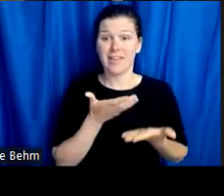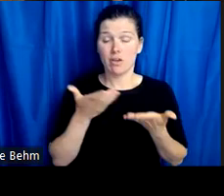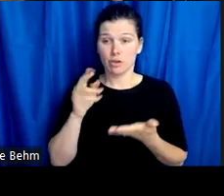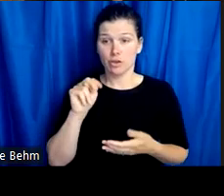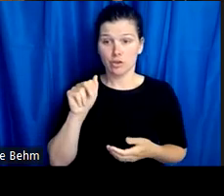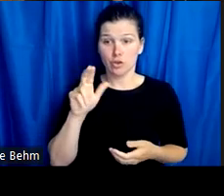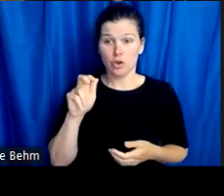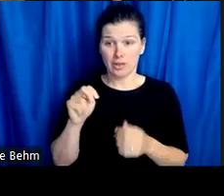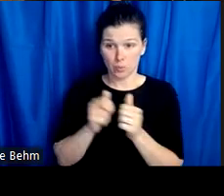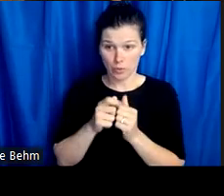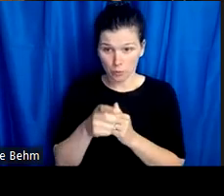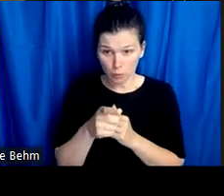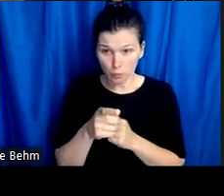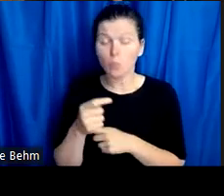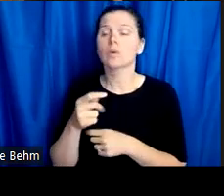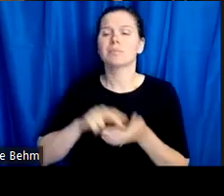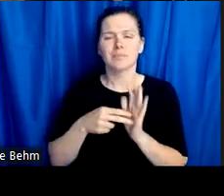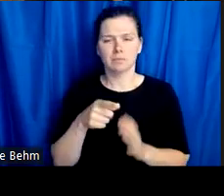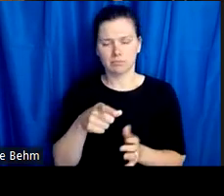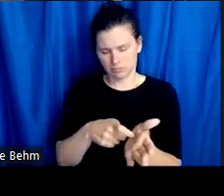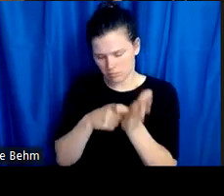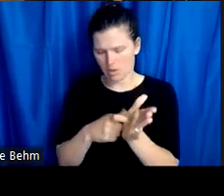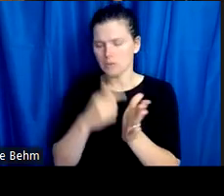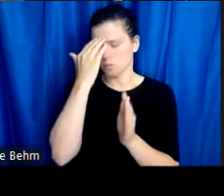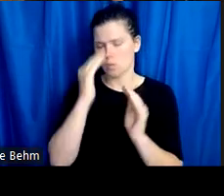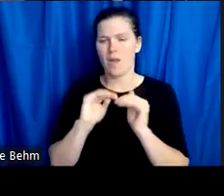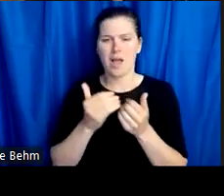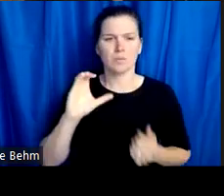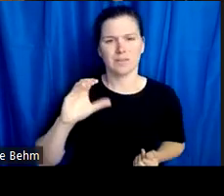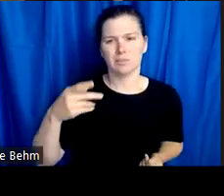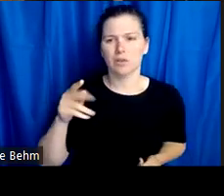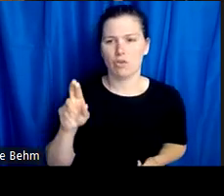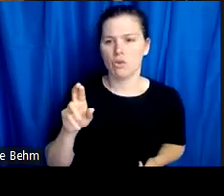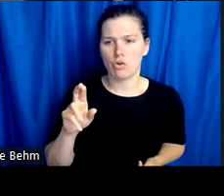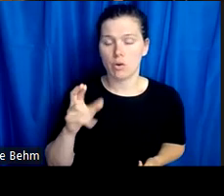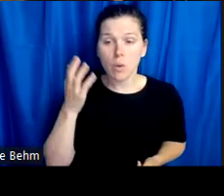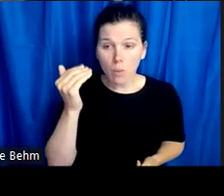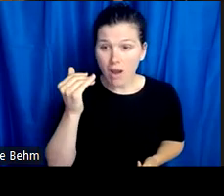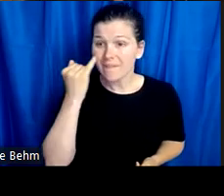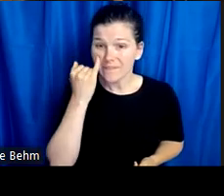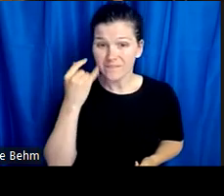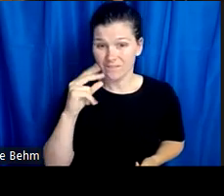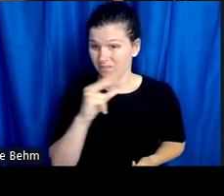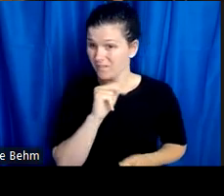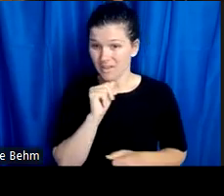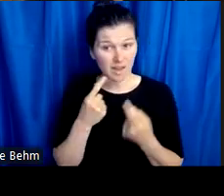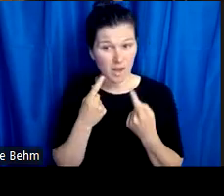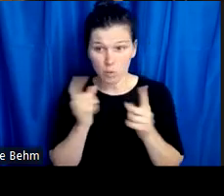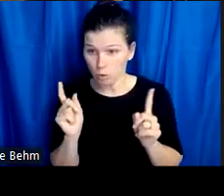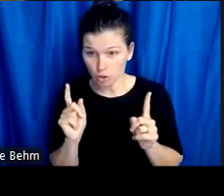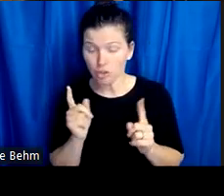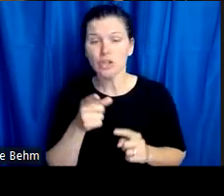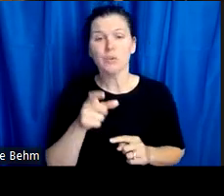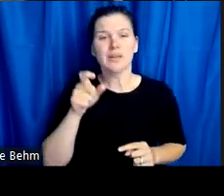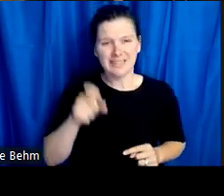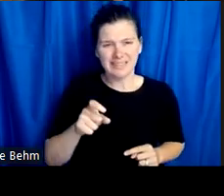to know how to do CPR. You really, truly do. If the Narcan does not work, you need to know how to get that